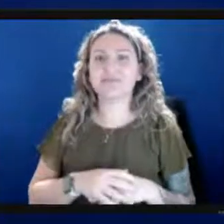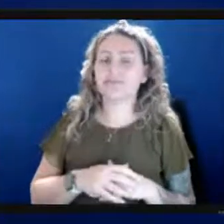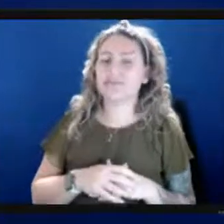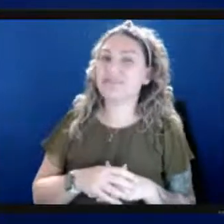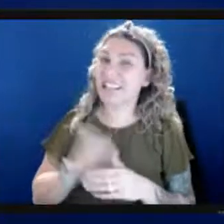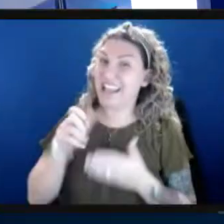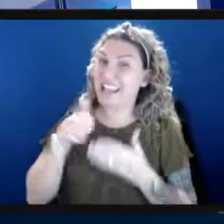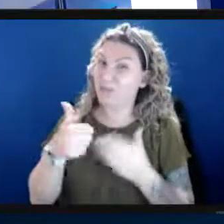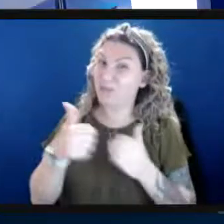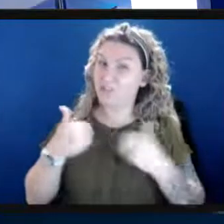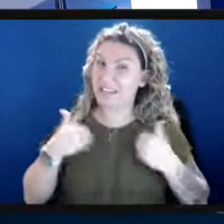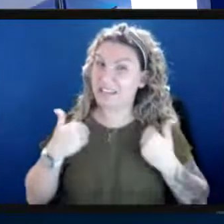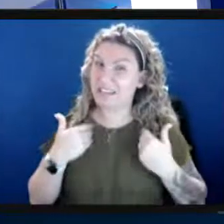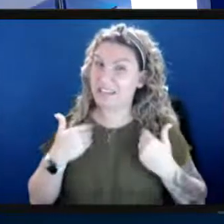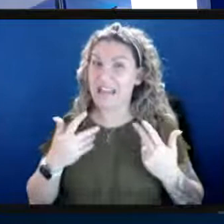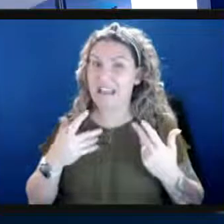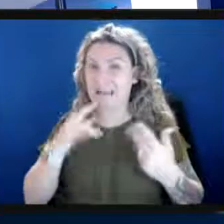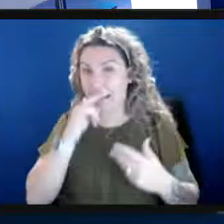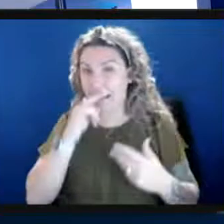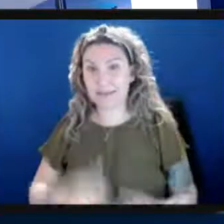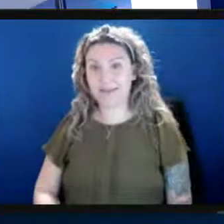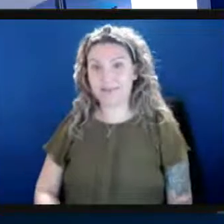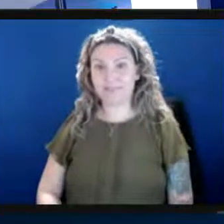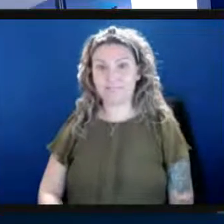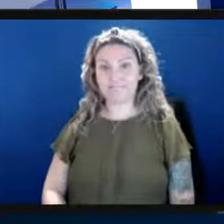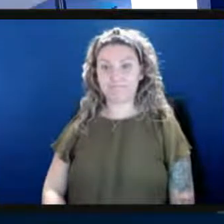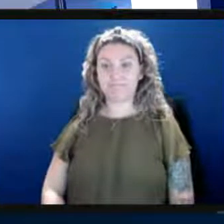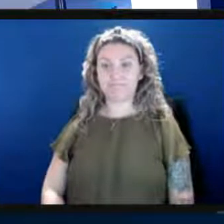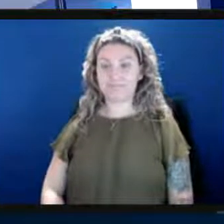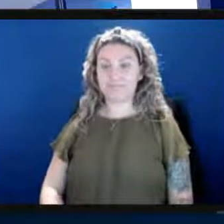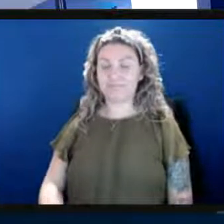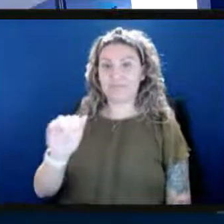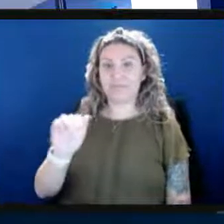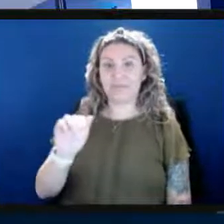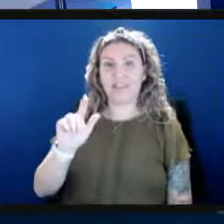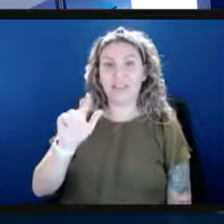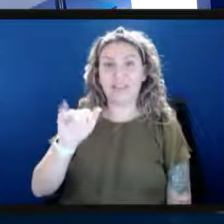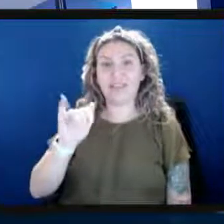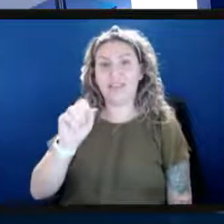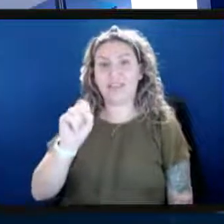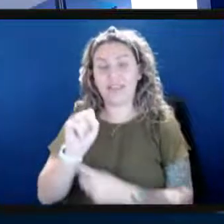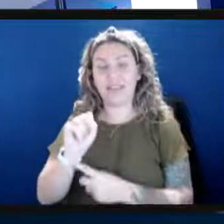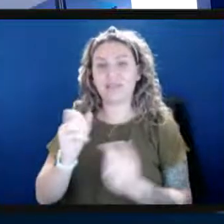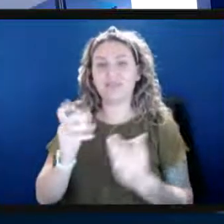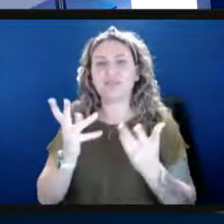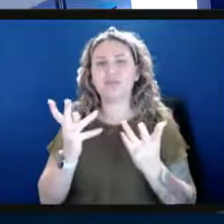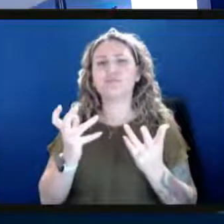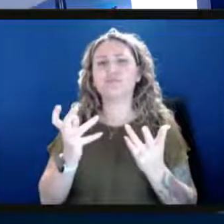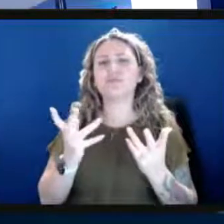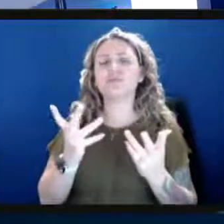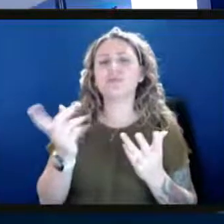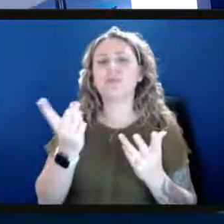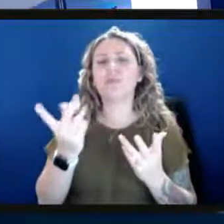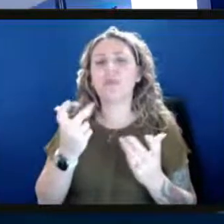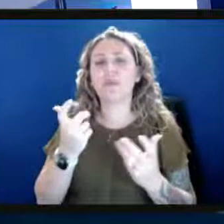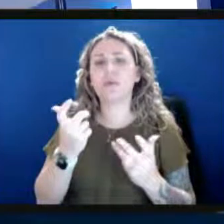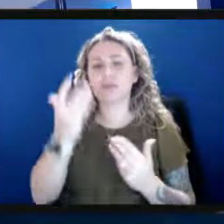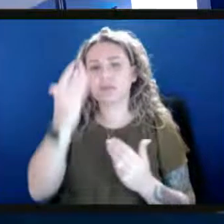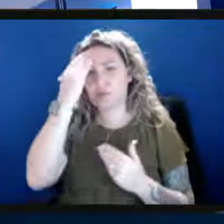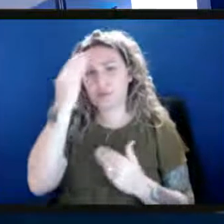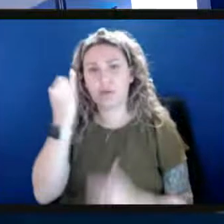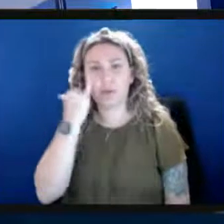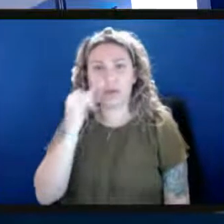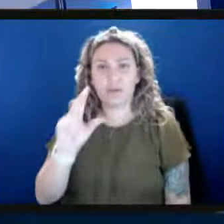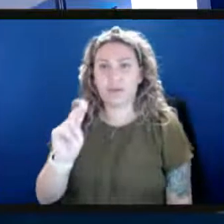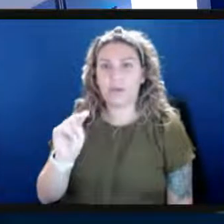well. All right, Alexis. One of our viewers wants to know if Narcan is available with law enforcement